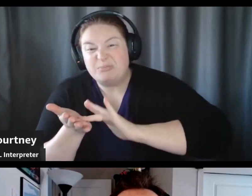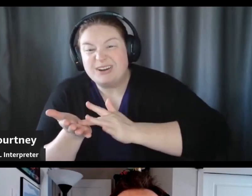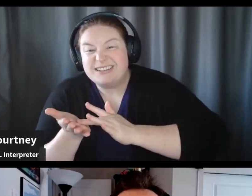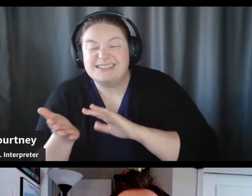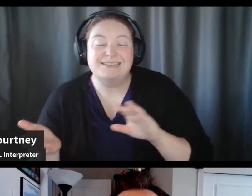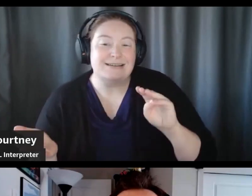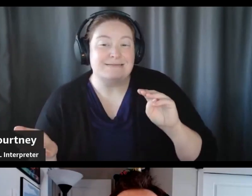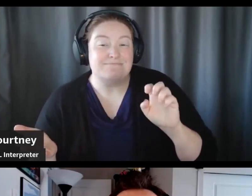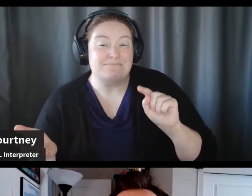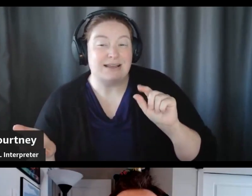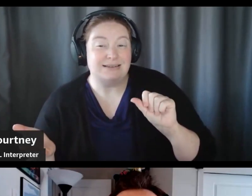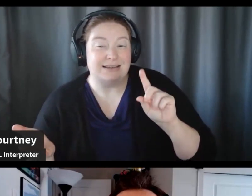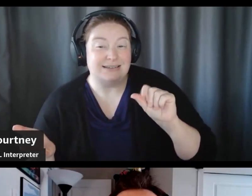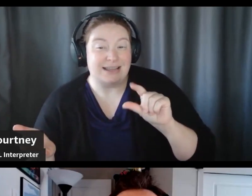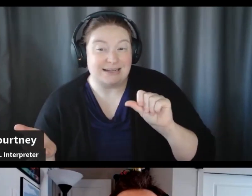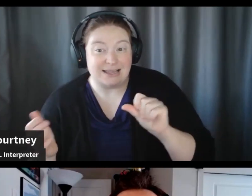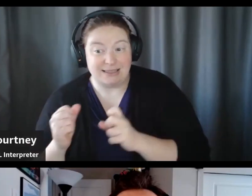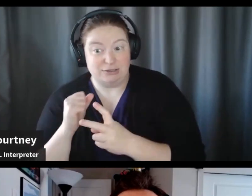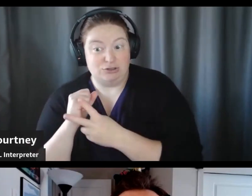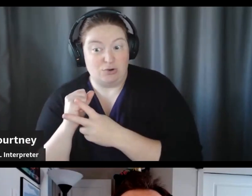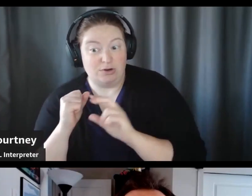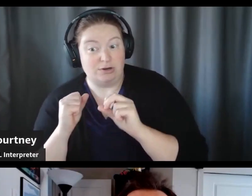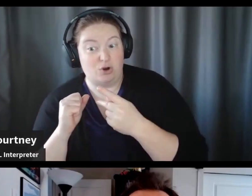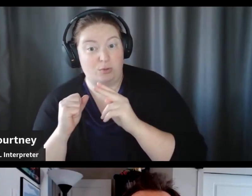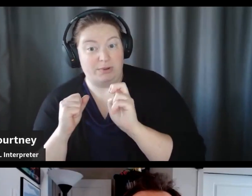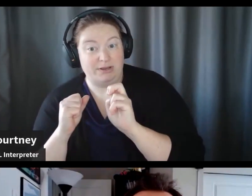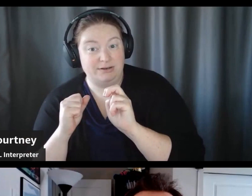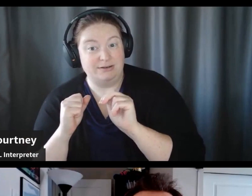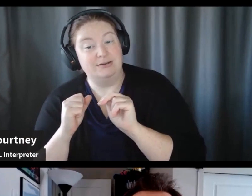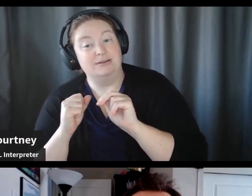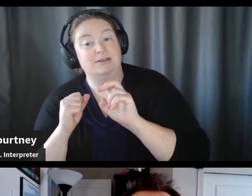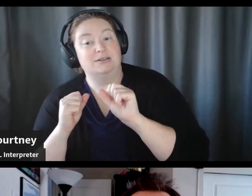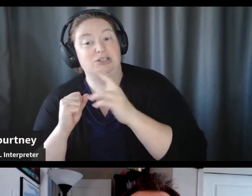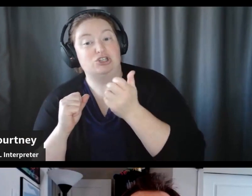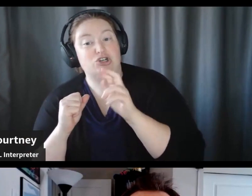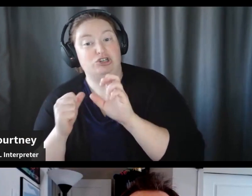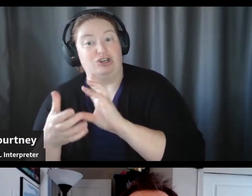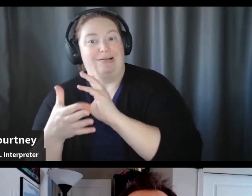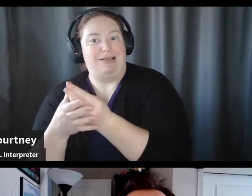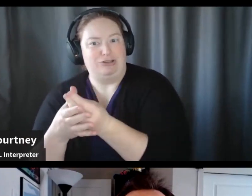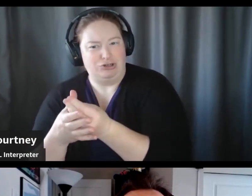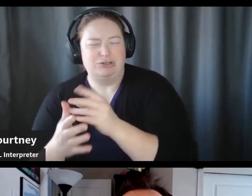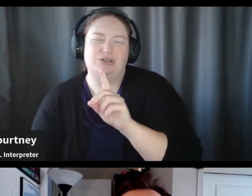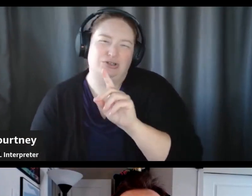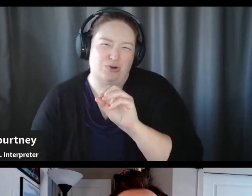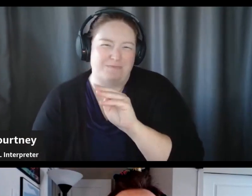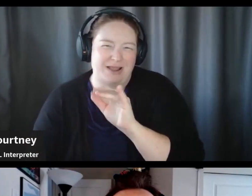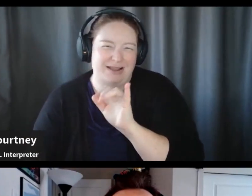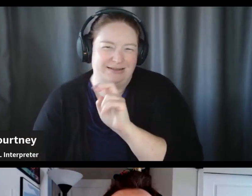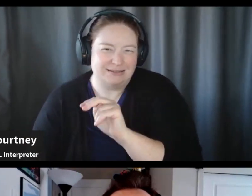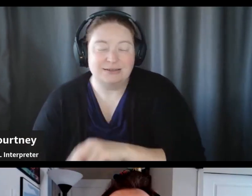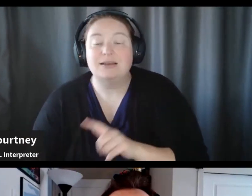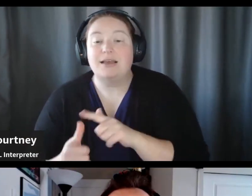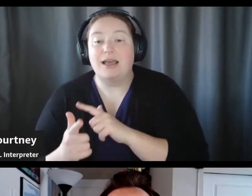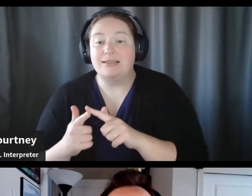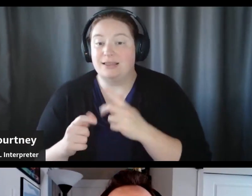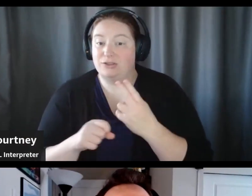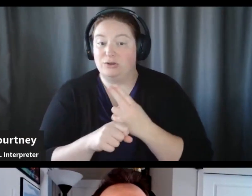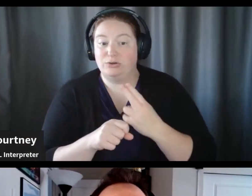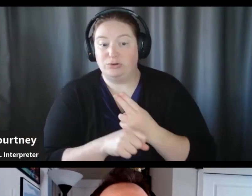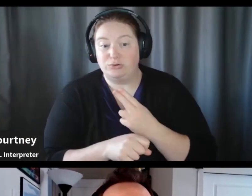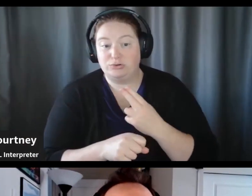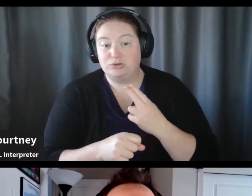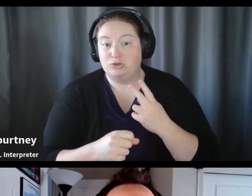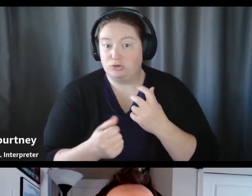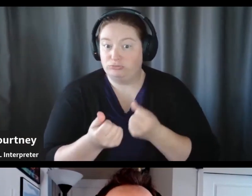which is stored into the OpenSearch clusters or OpenSearch domains, and they are then used to augment results